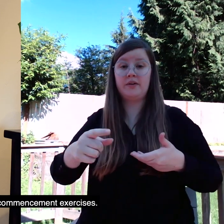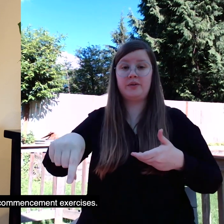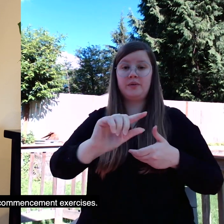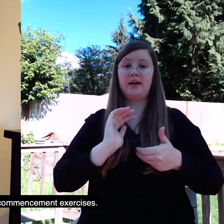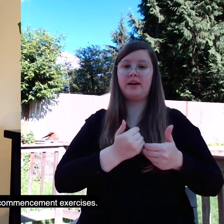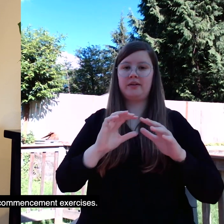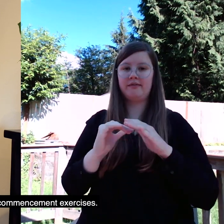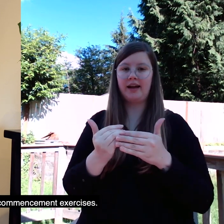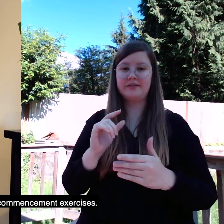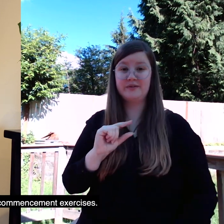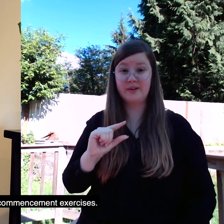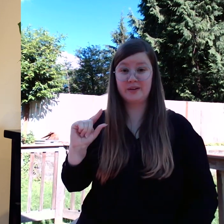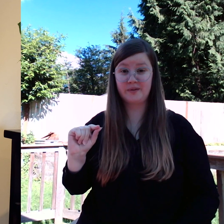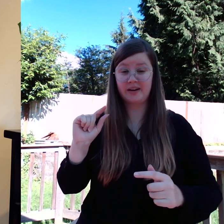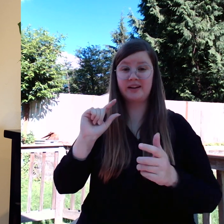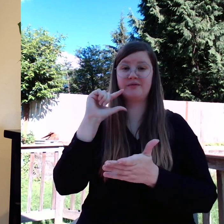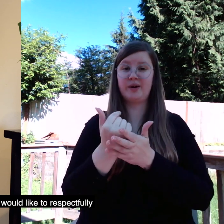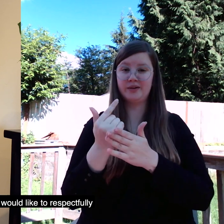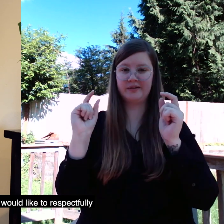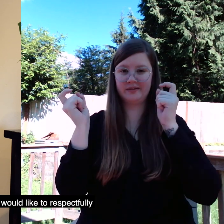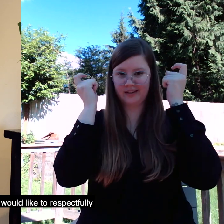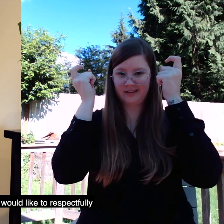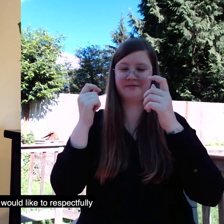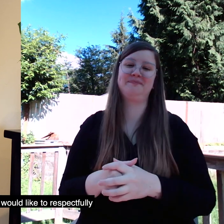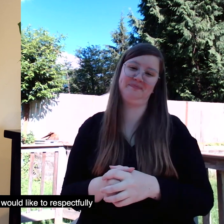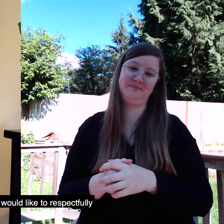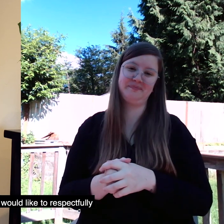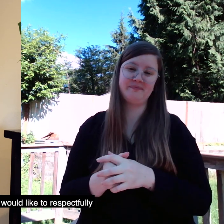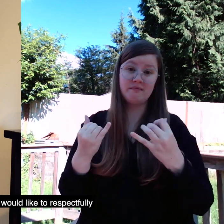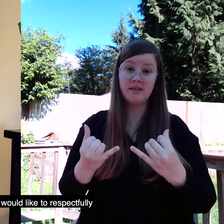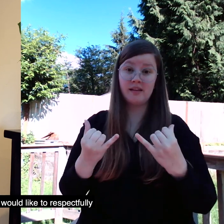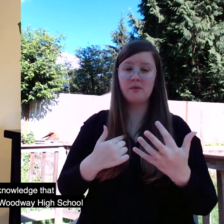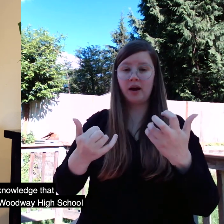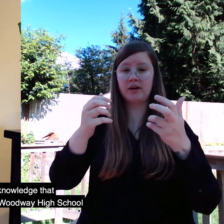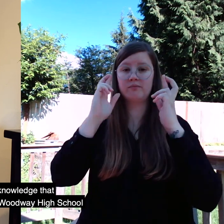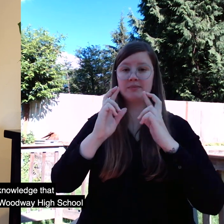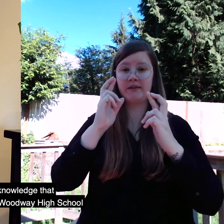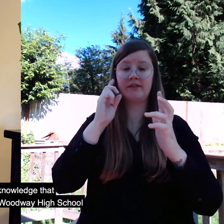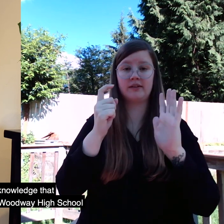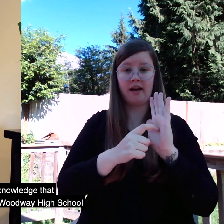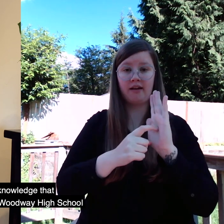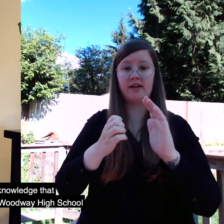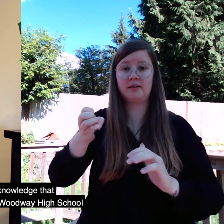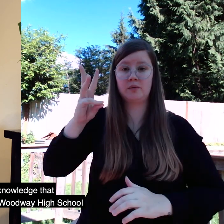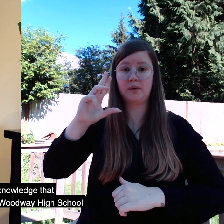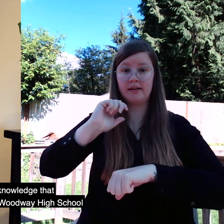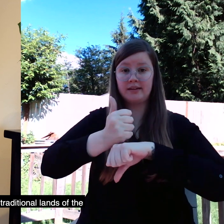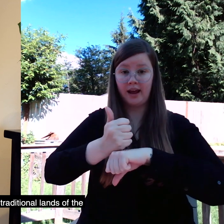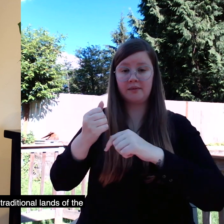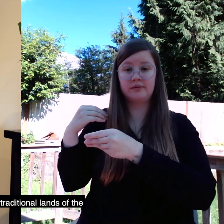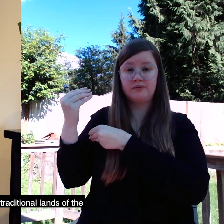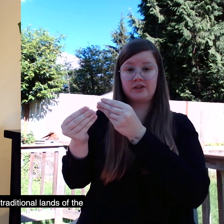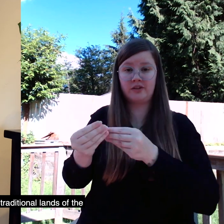of 2020 commencement exercises. At this time, I would like to respectfully acknowledge that Edmonds Woodbury High